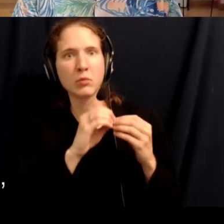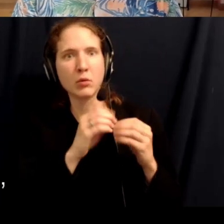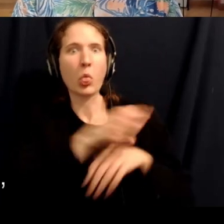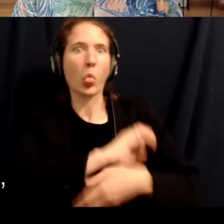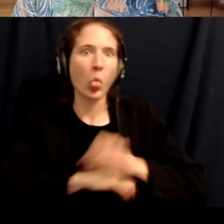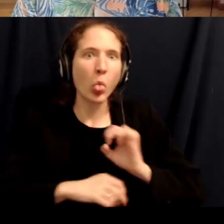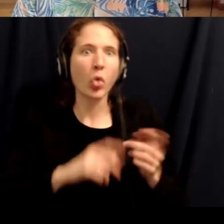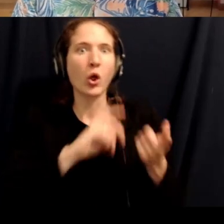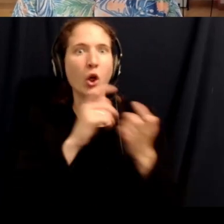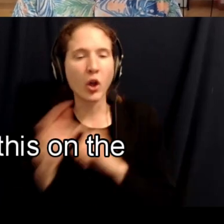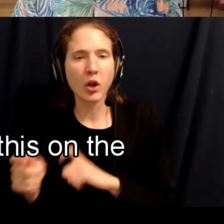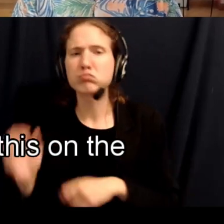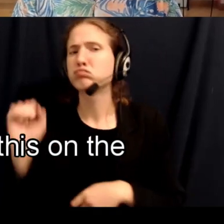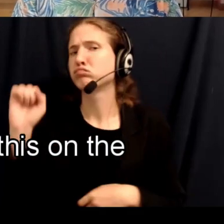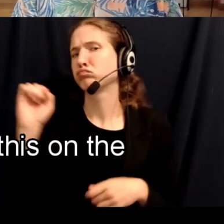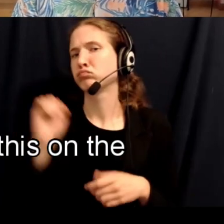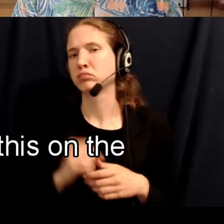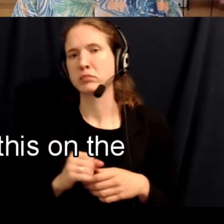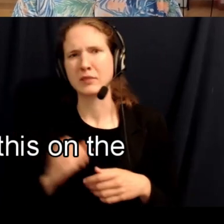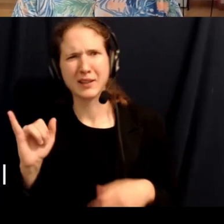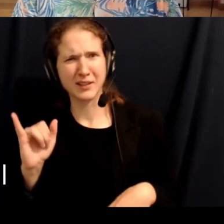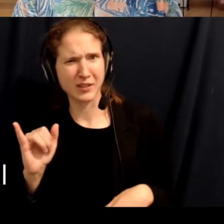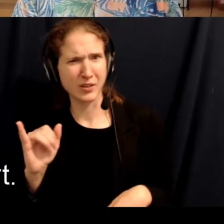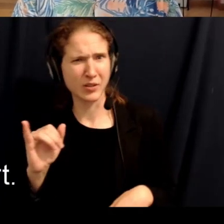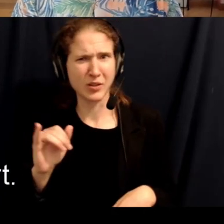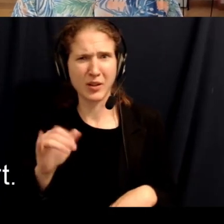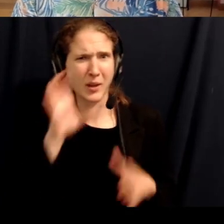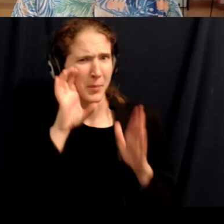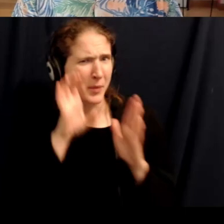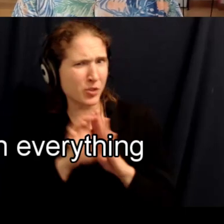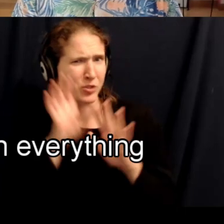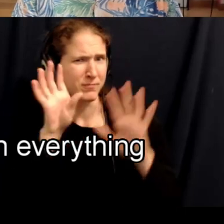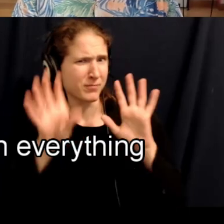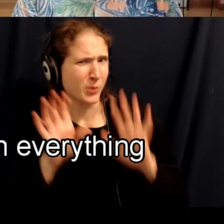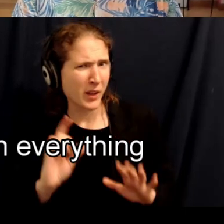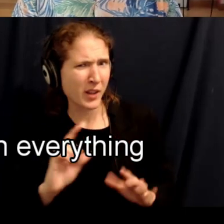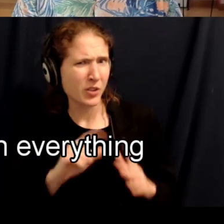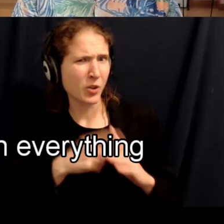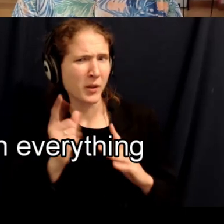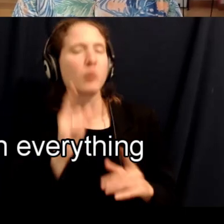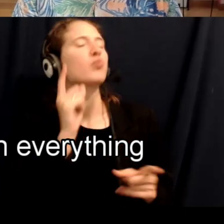like you're Sure. figuring out, where am I going to put this on the painting and where am I going to start? And once you have, Right.